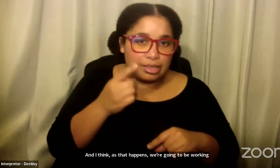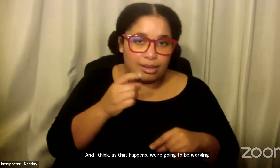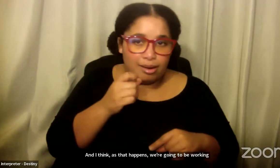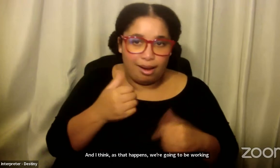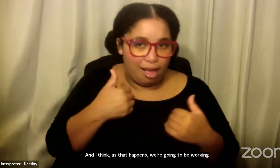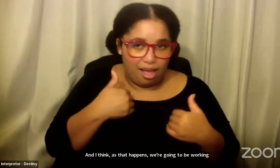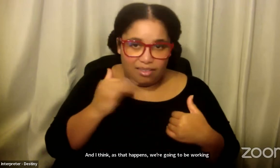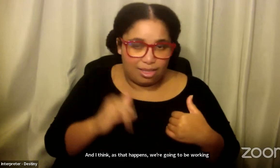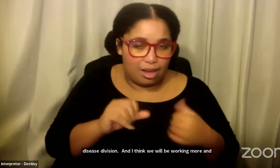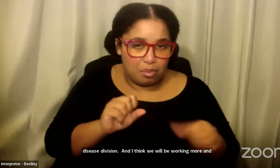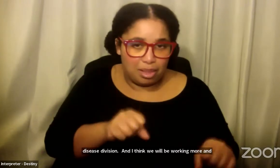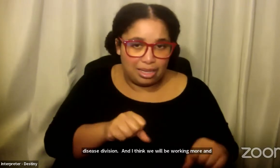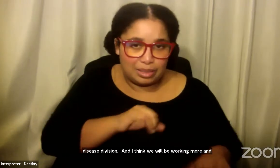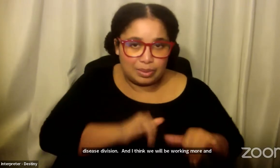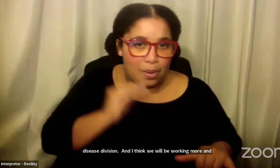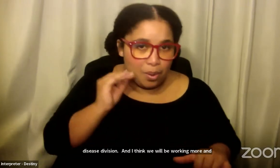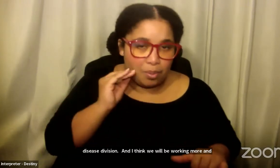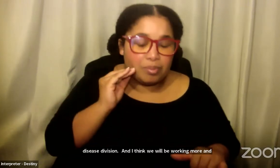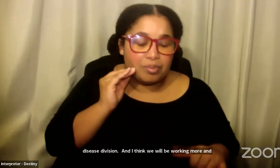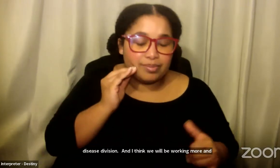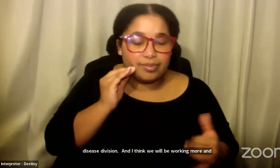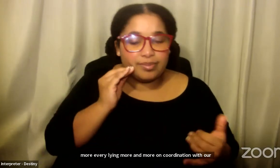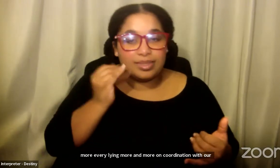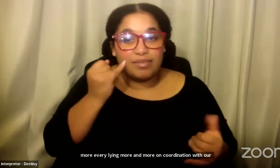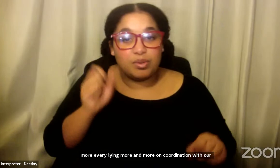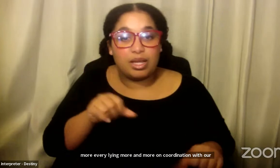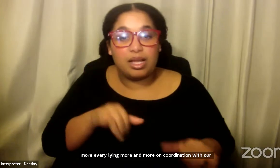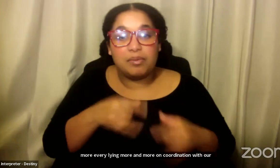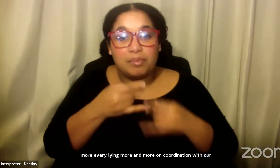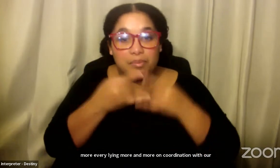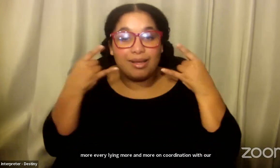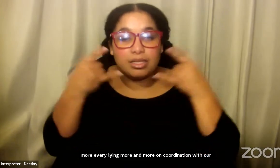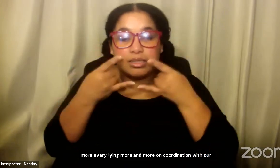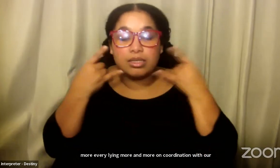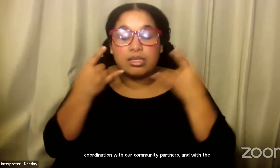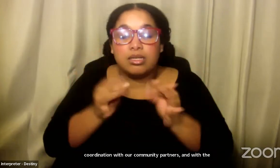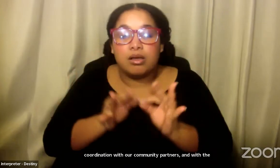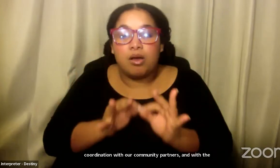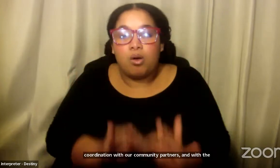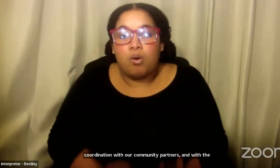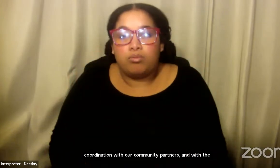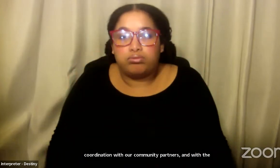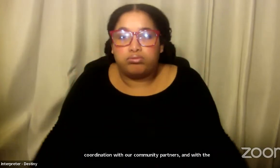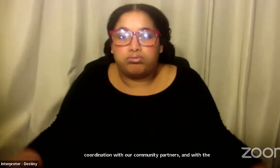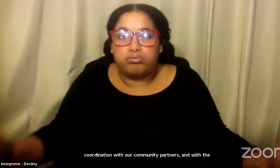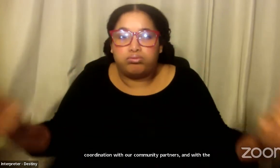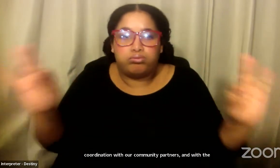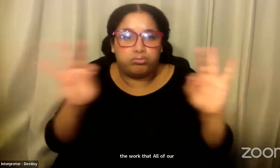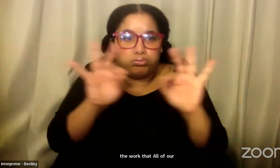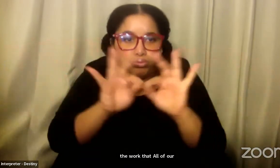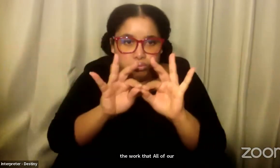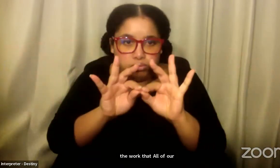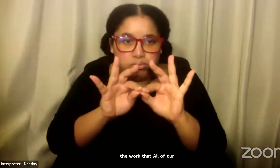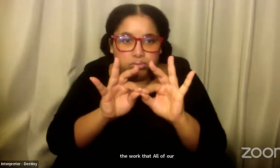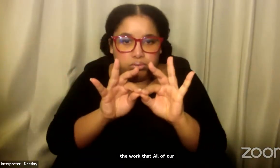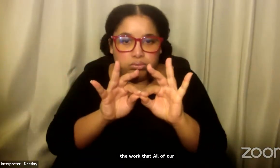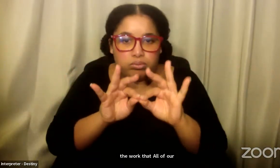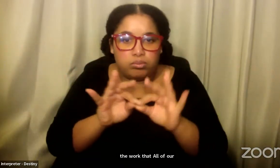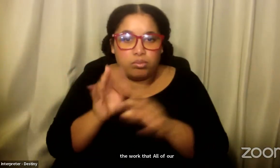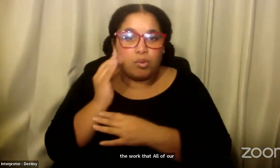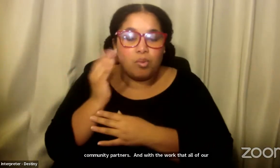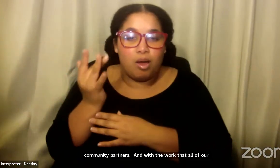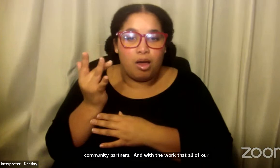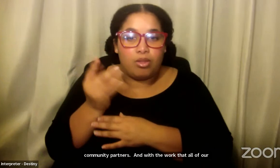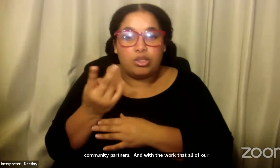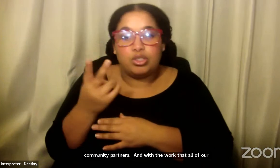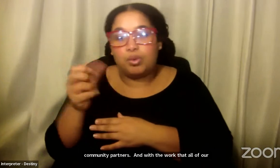the ability to stay home. Masking is really critical as well. And so, because there are two